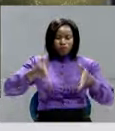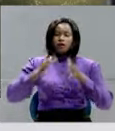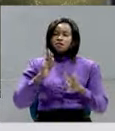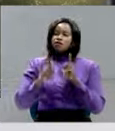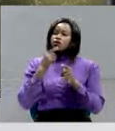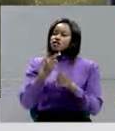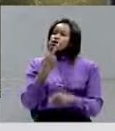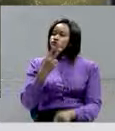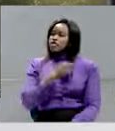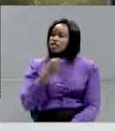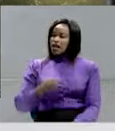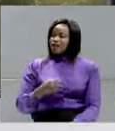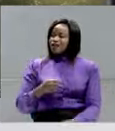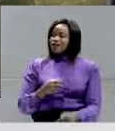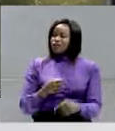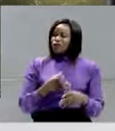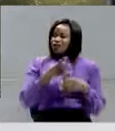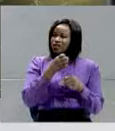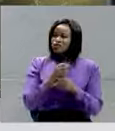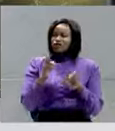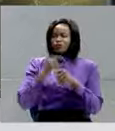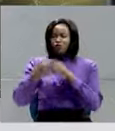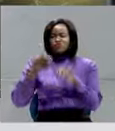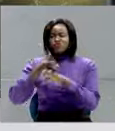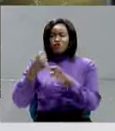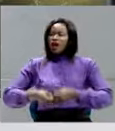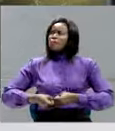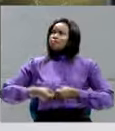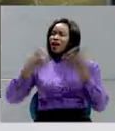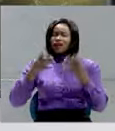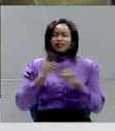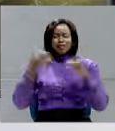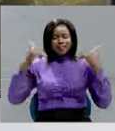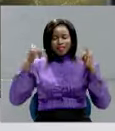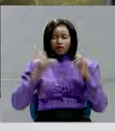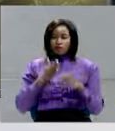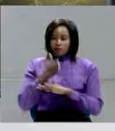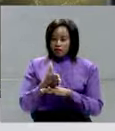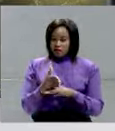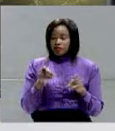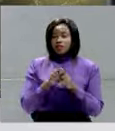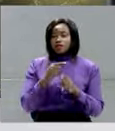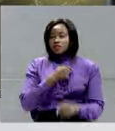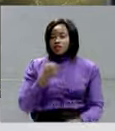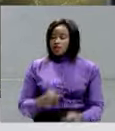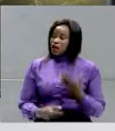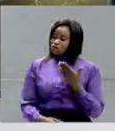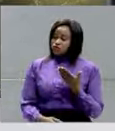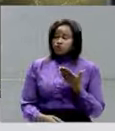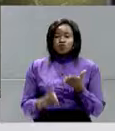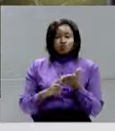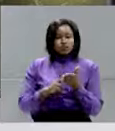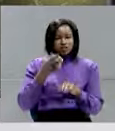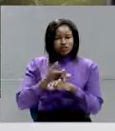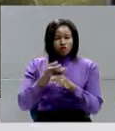two Chinese firms of blasting stones in the area, disregarding the safety. China Railway No. 5 is using stones from Chihoko